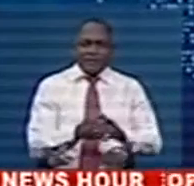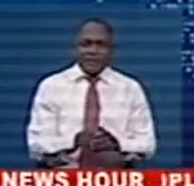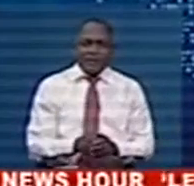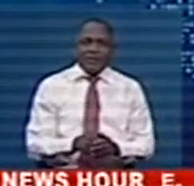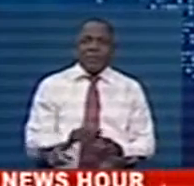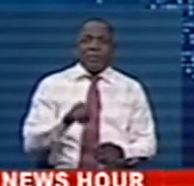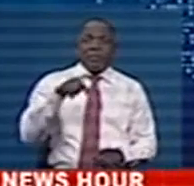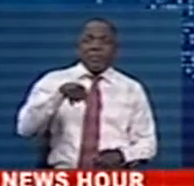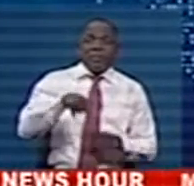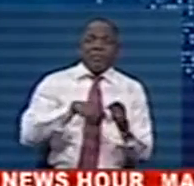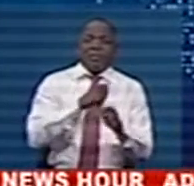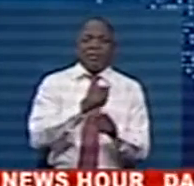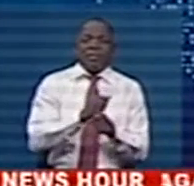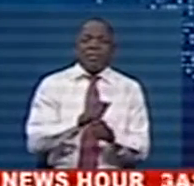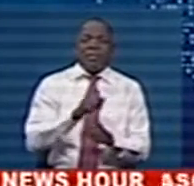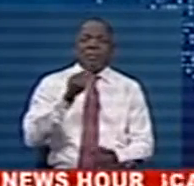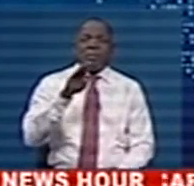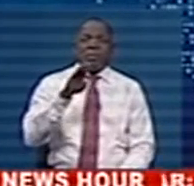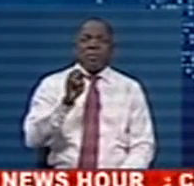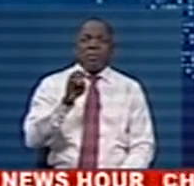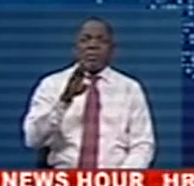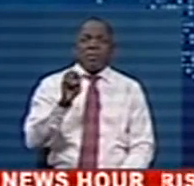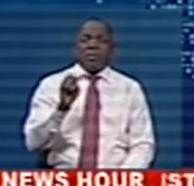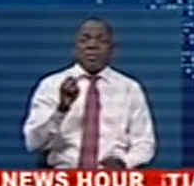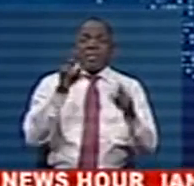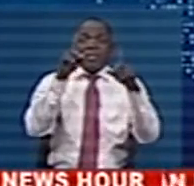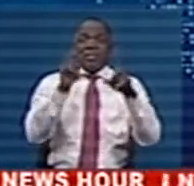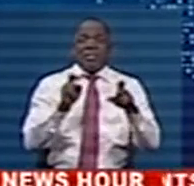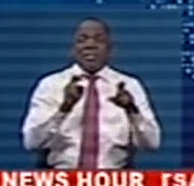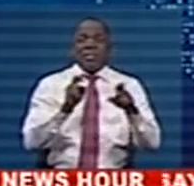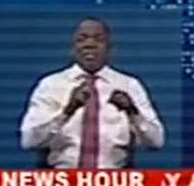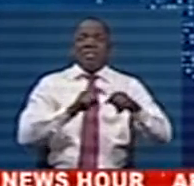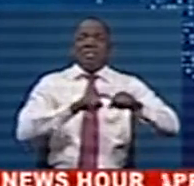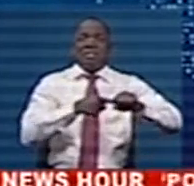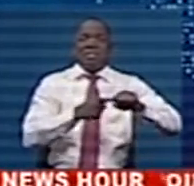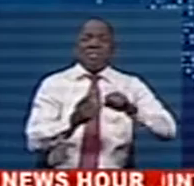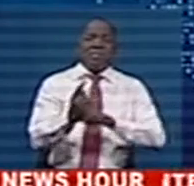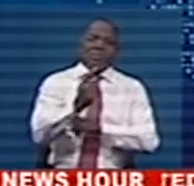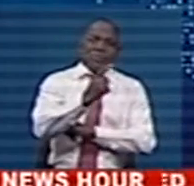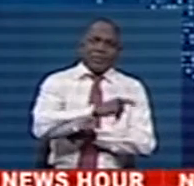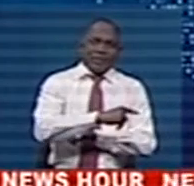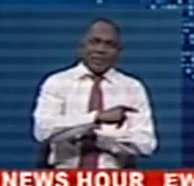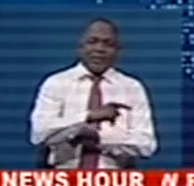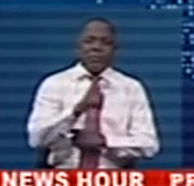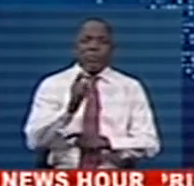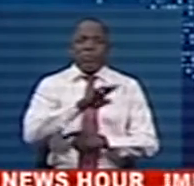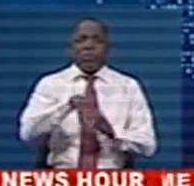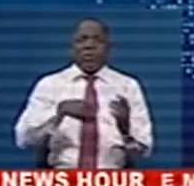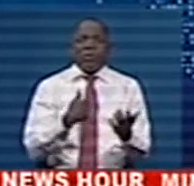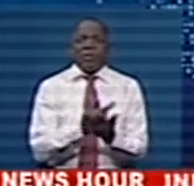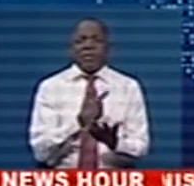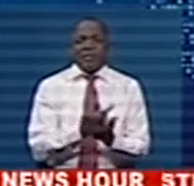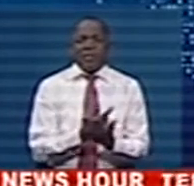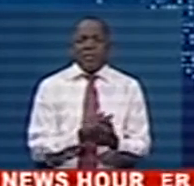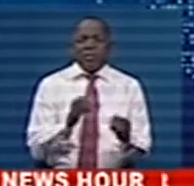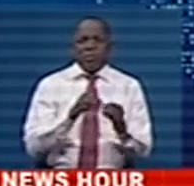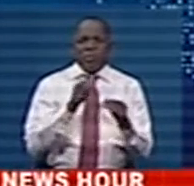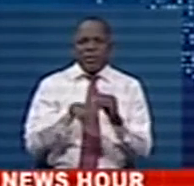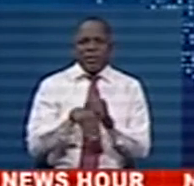The 2018 Basic Education Certificate Examination, BECE, has begun across the country.